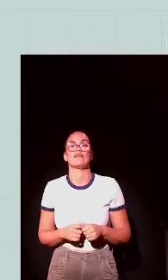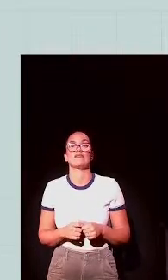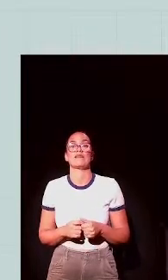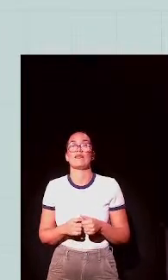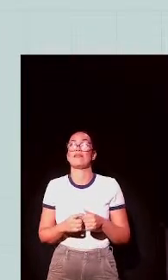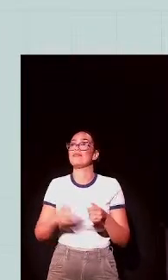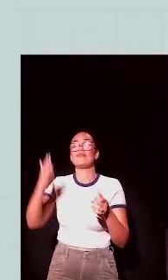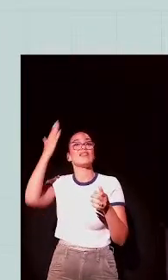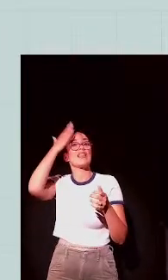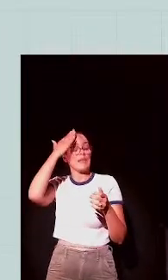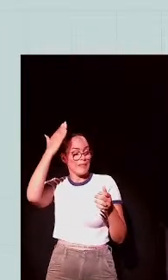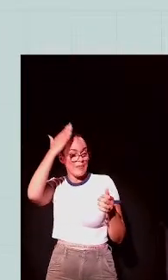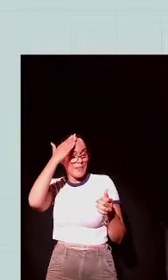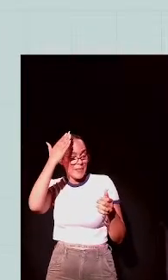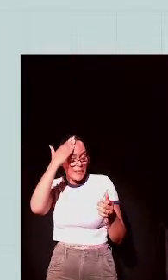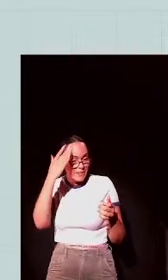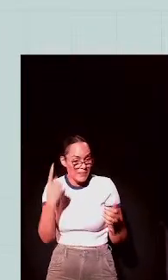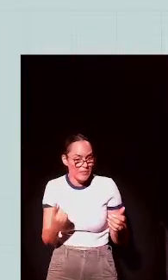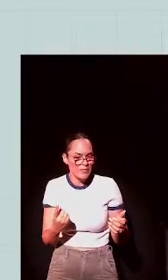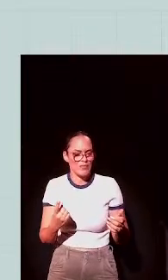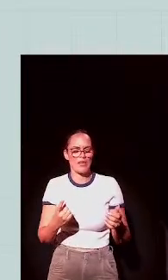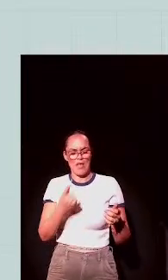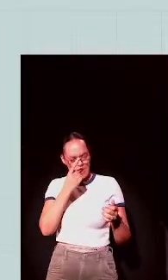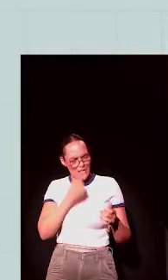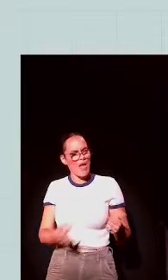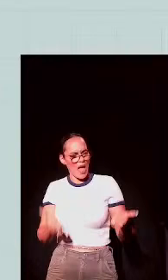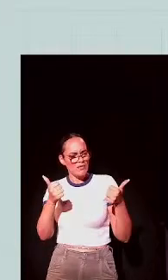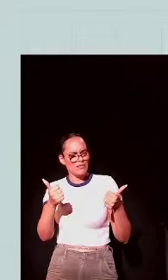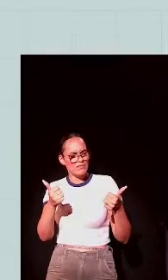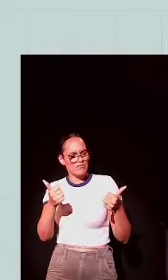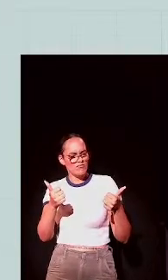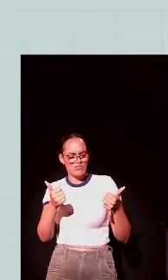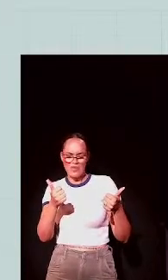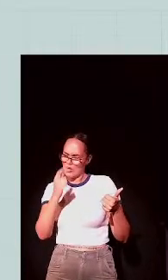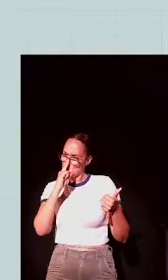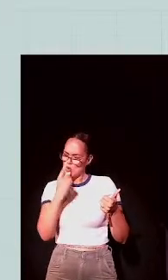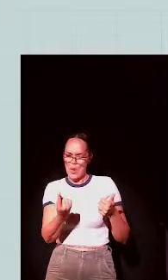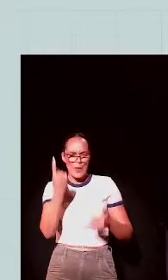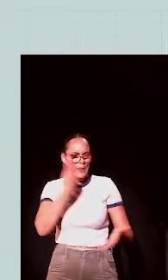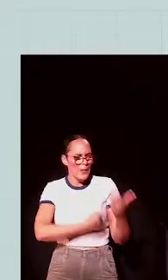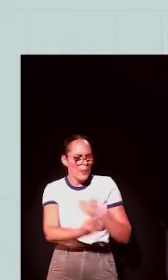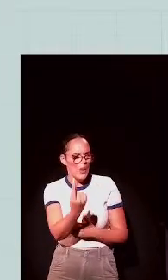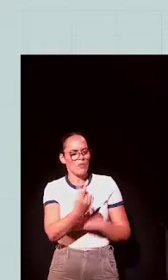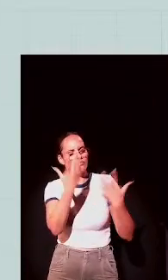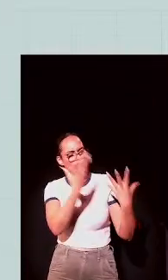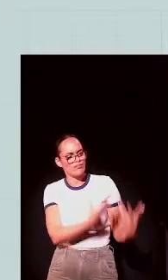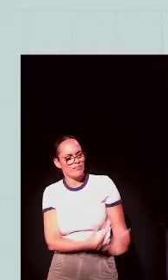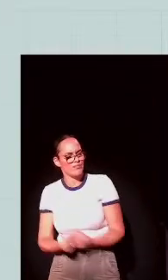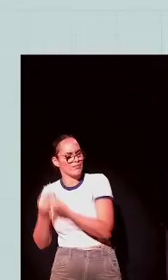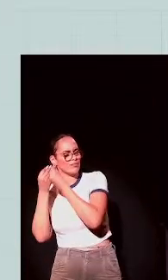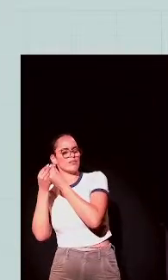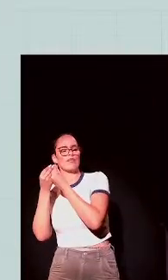Mama says you can't be left behind.